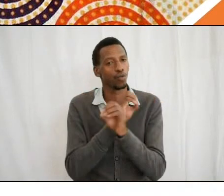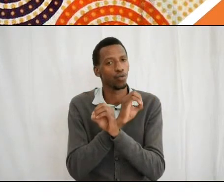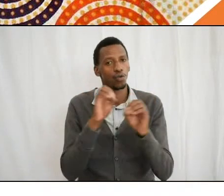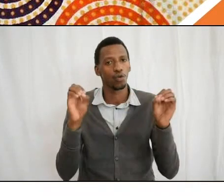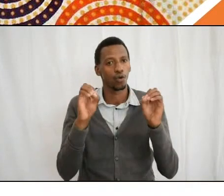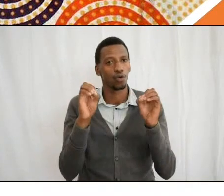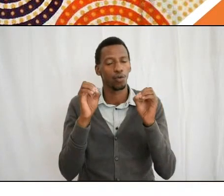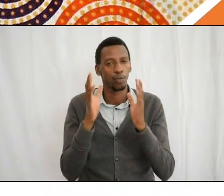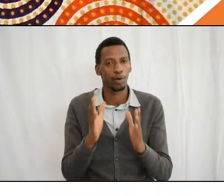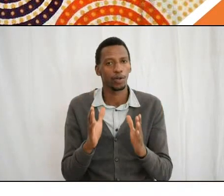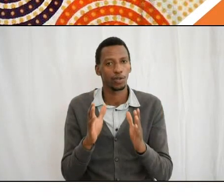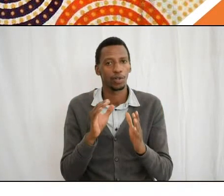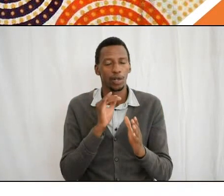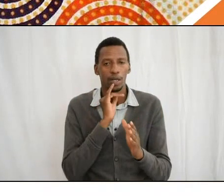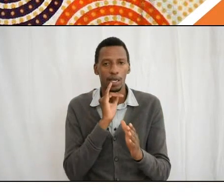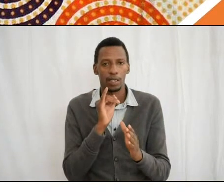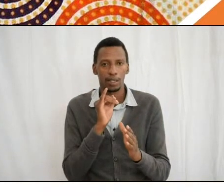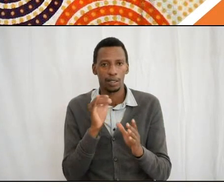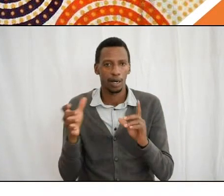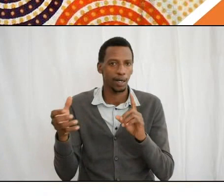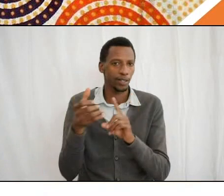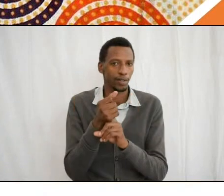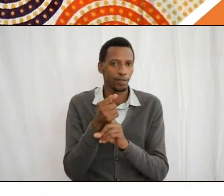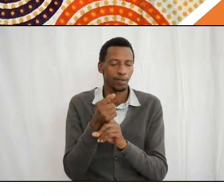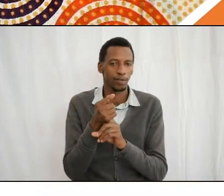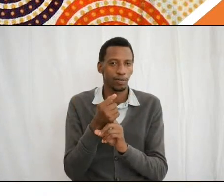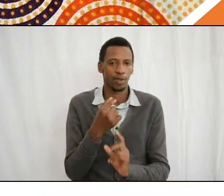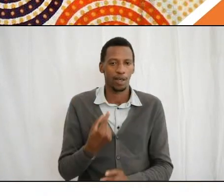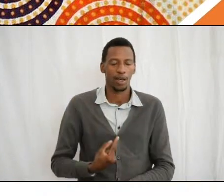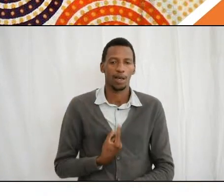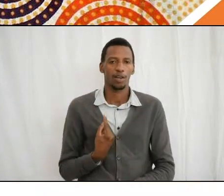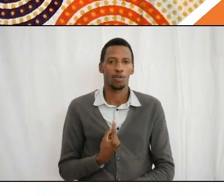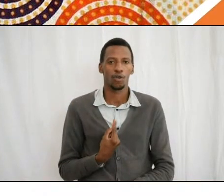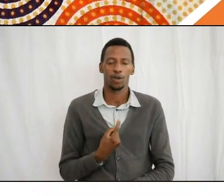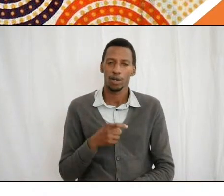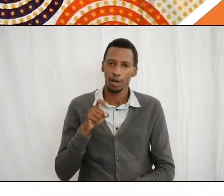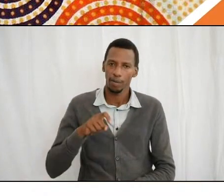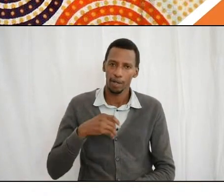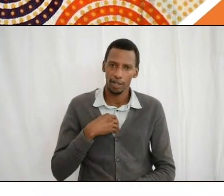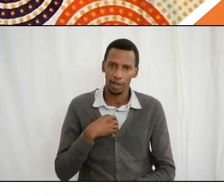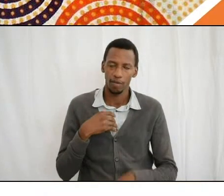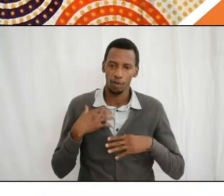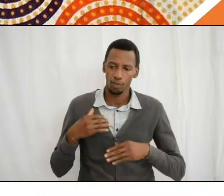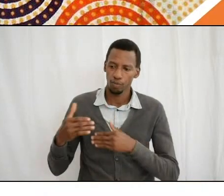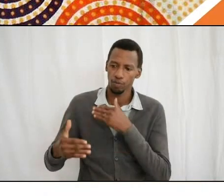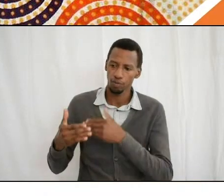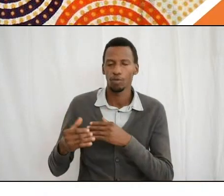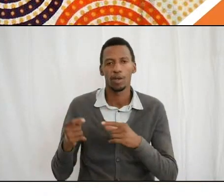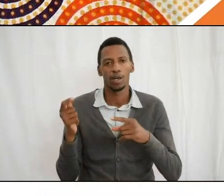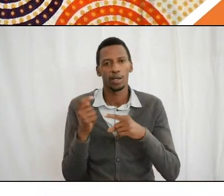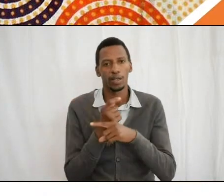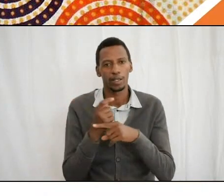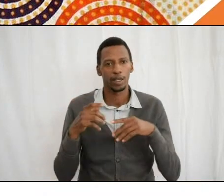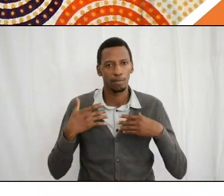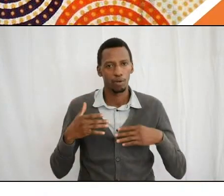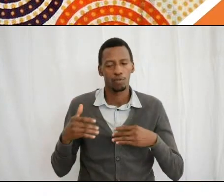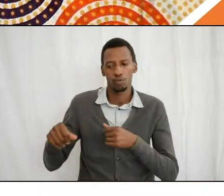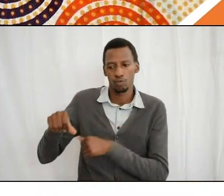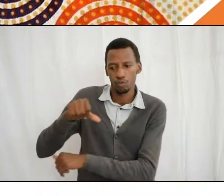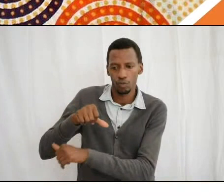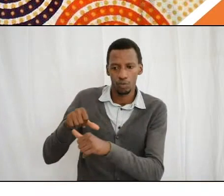or herself. We need people around us. Train the people around you to think the same